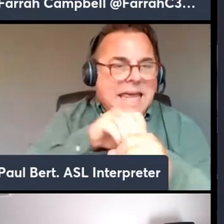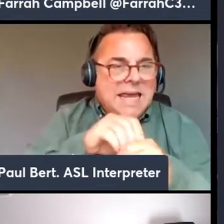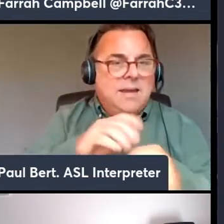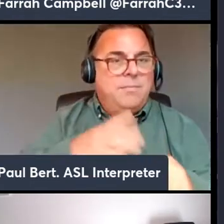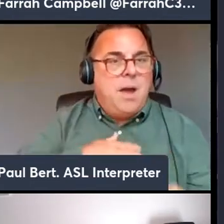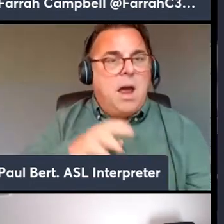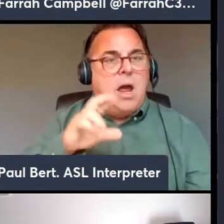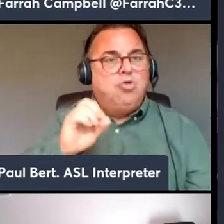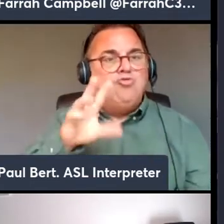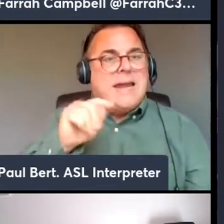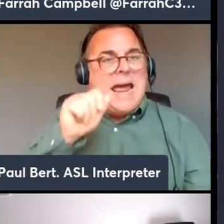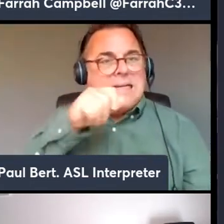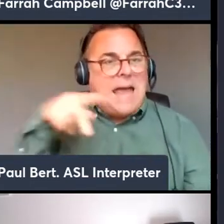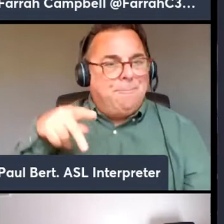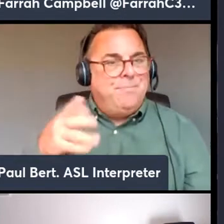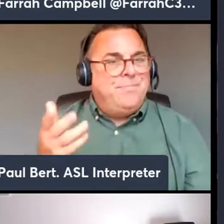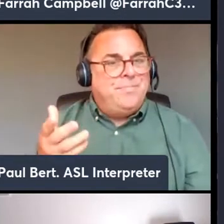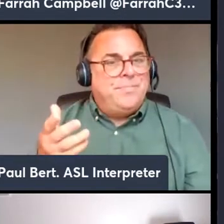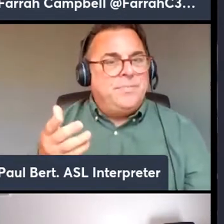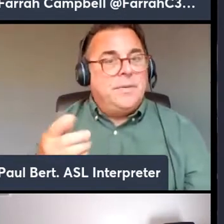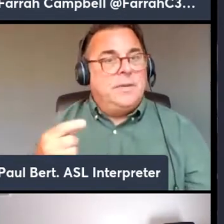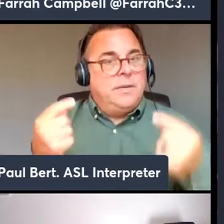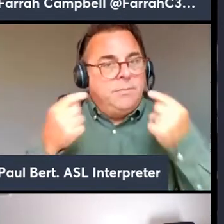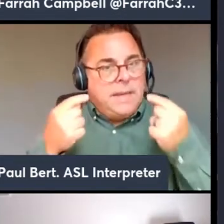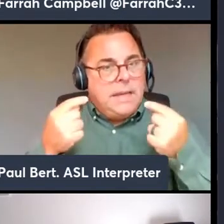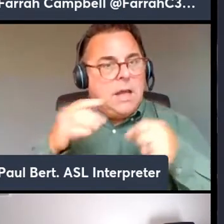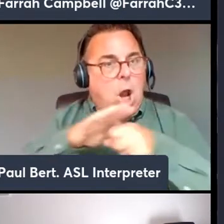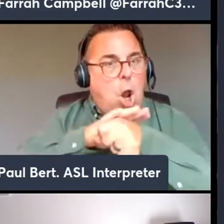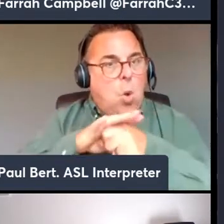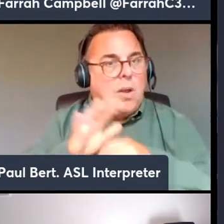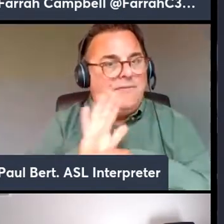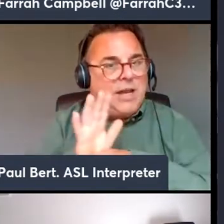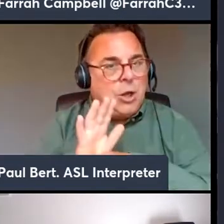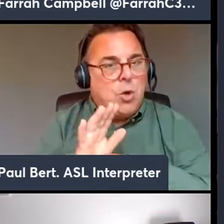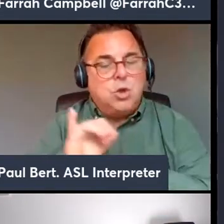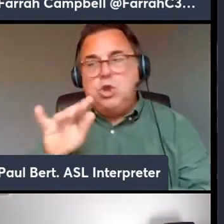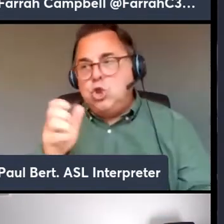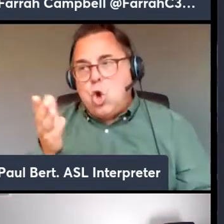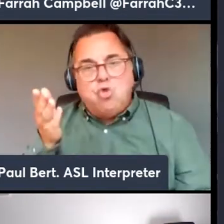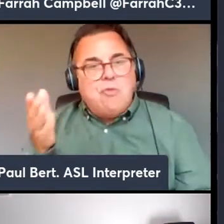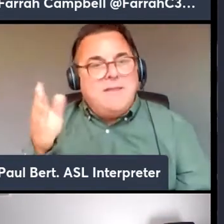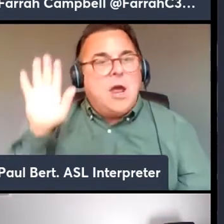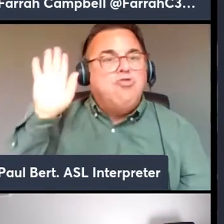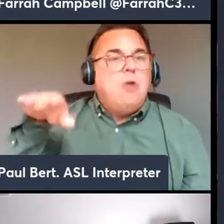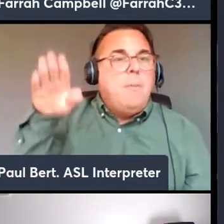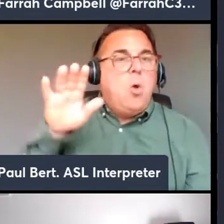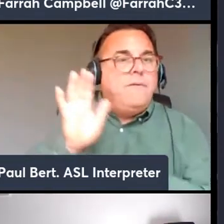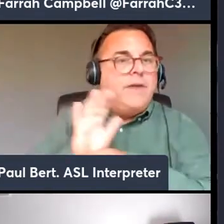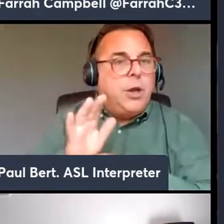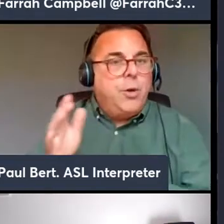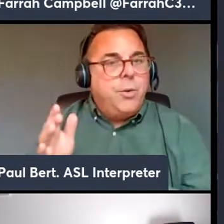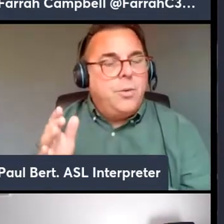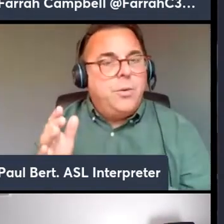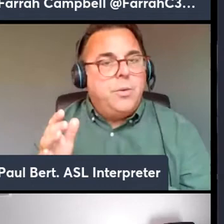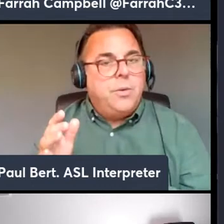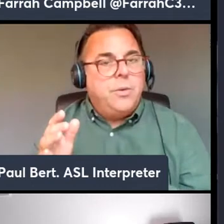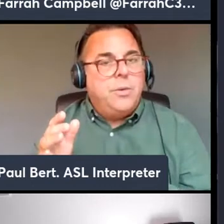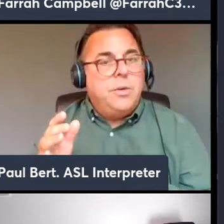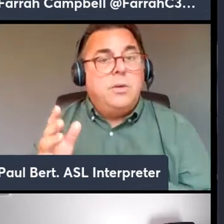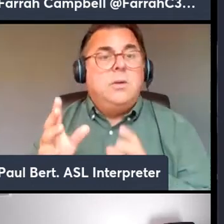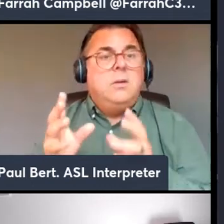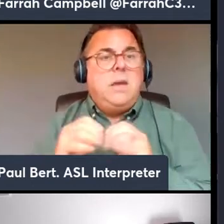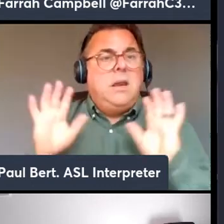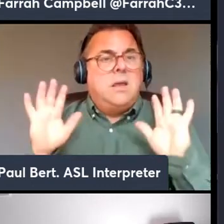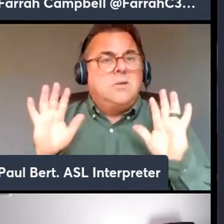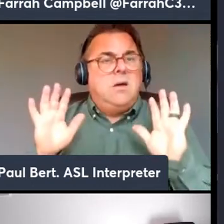React app. And here we go. This is me, local video. This is Joe, remote video. And we have a meeting, you know,